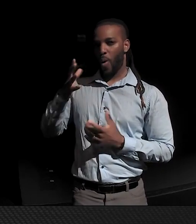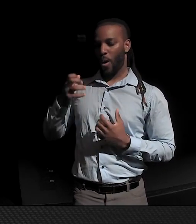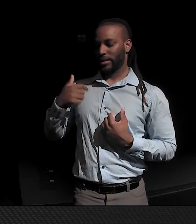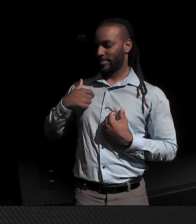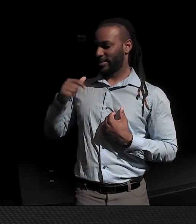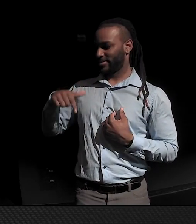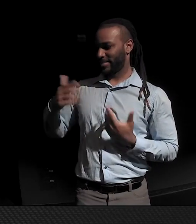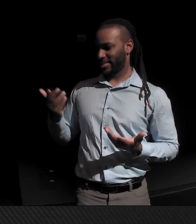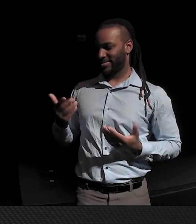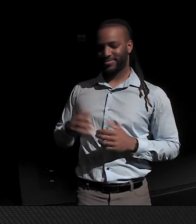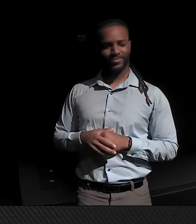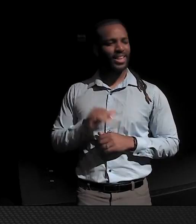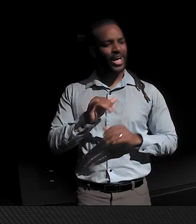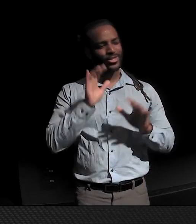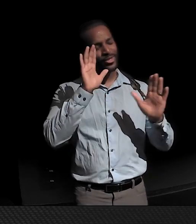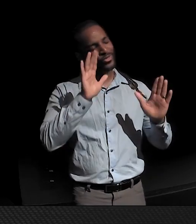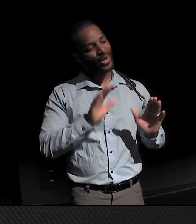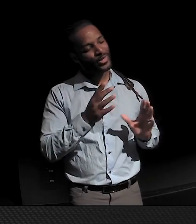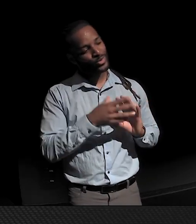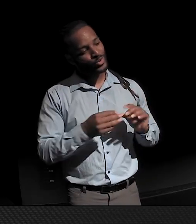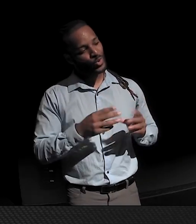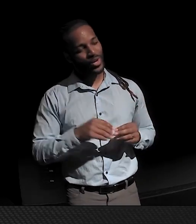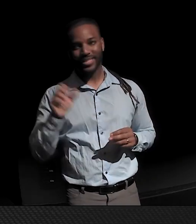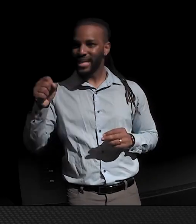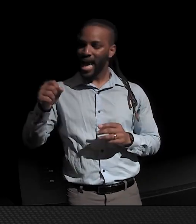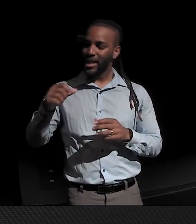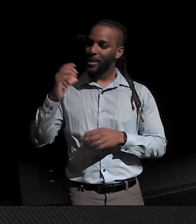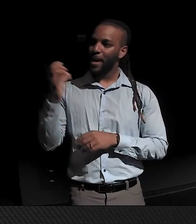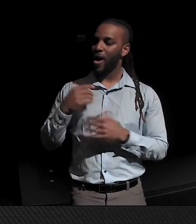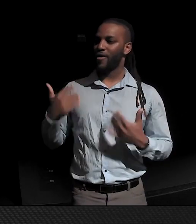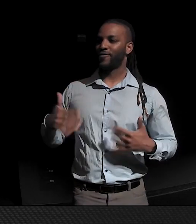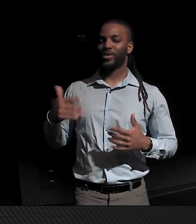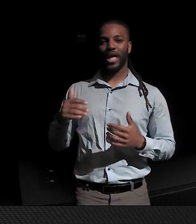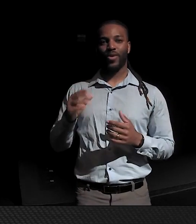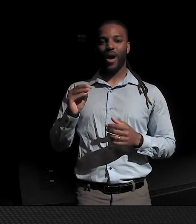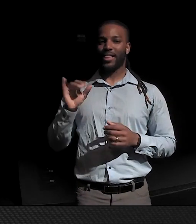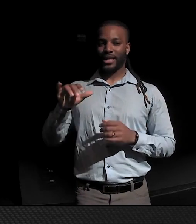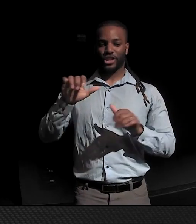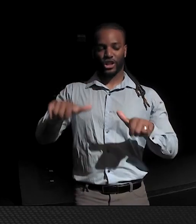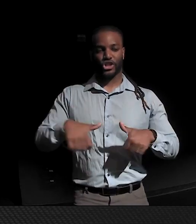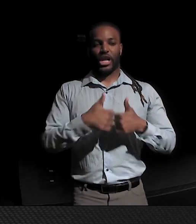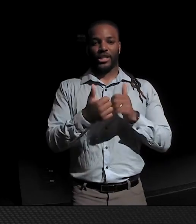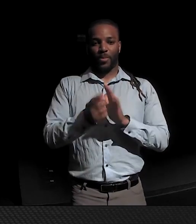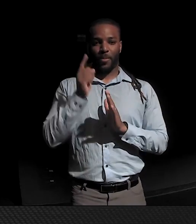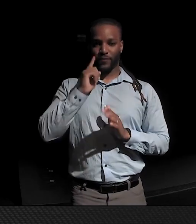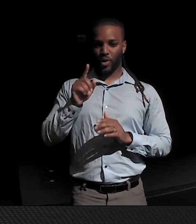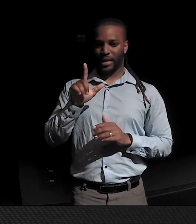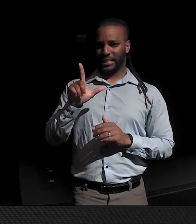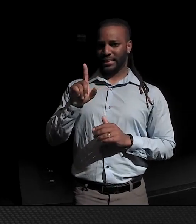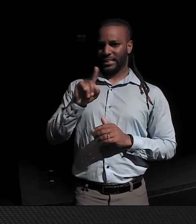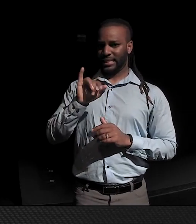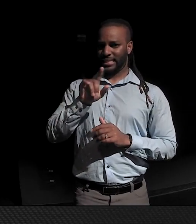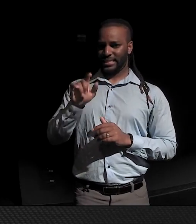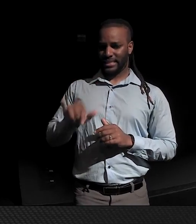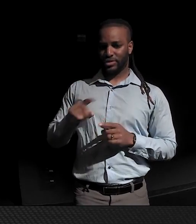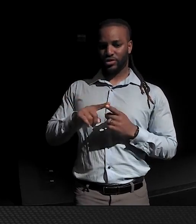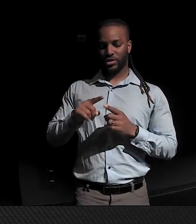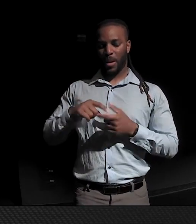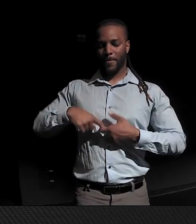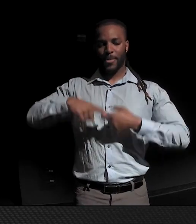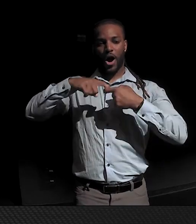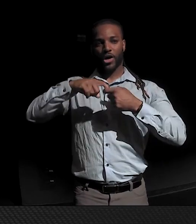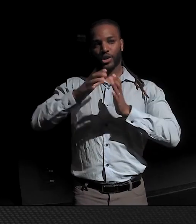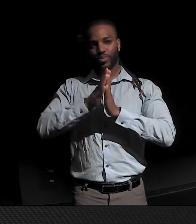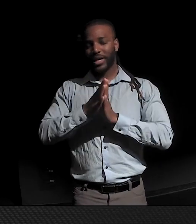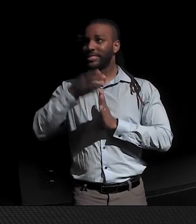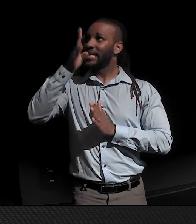That is a great story. I love that story. It's powerful. Just like when you get in a challenging moment for Lindsay, just to pause and pray and say, God, I